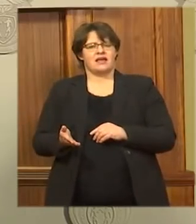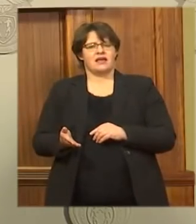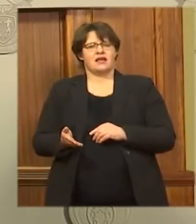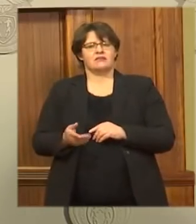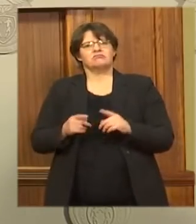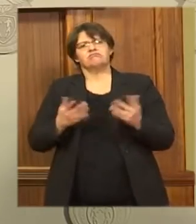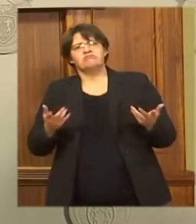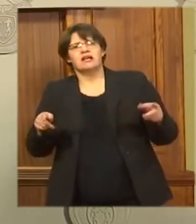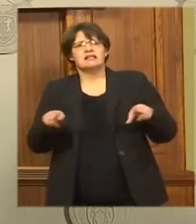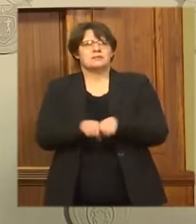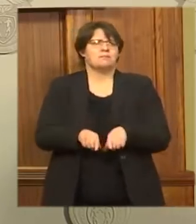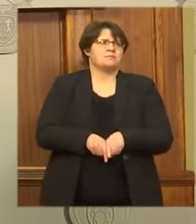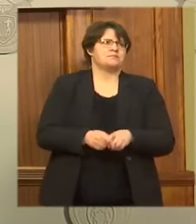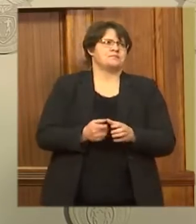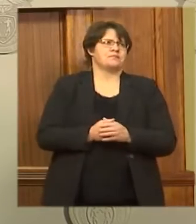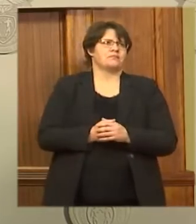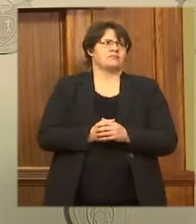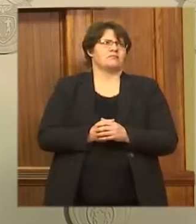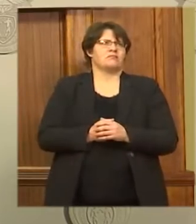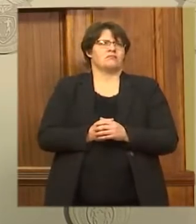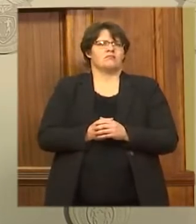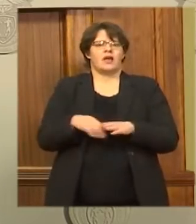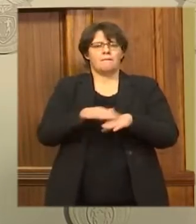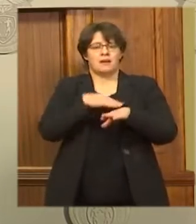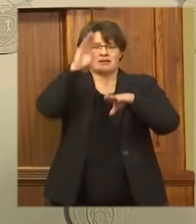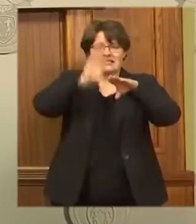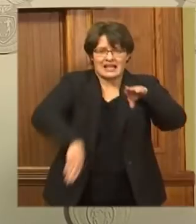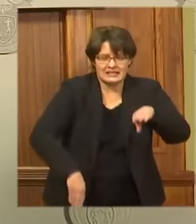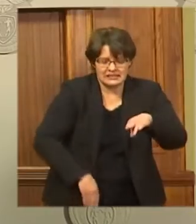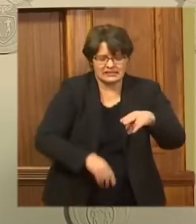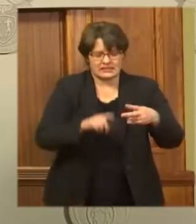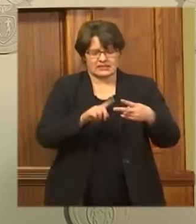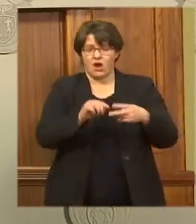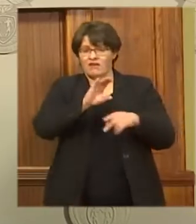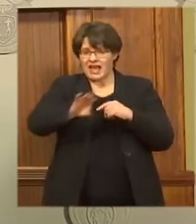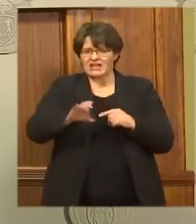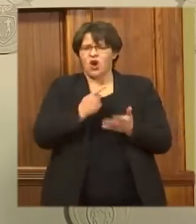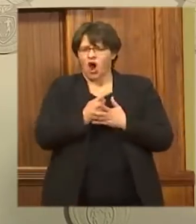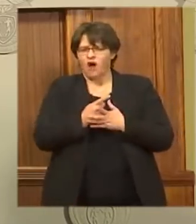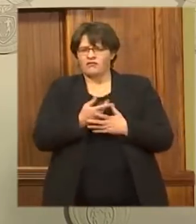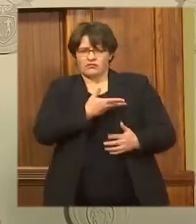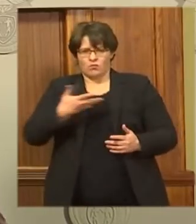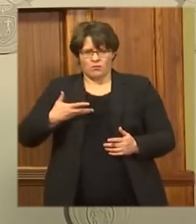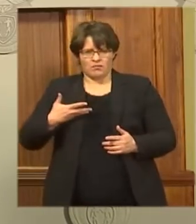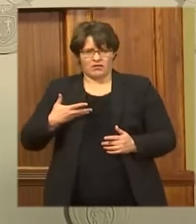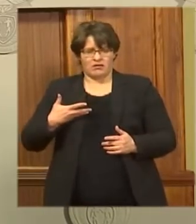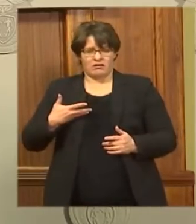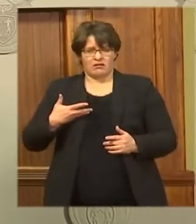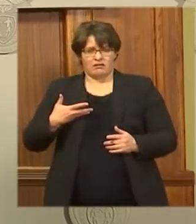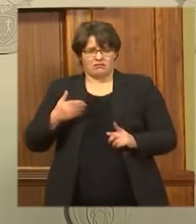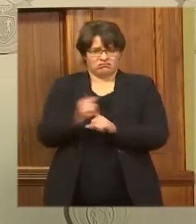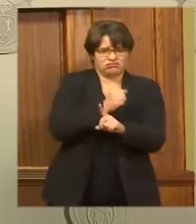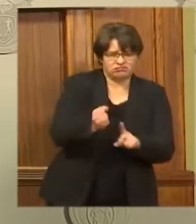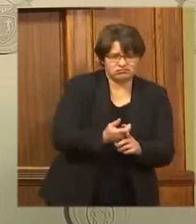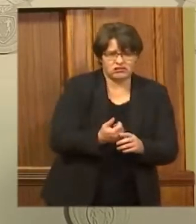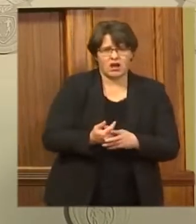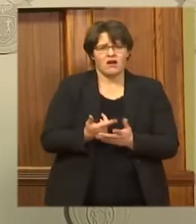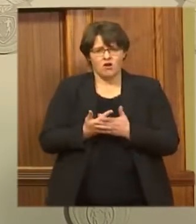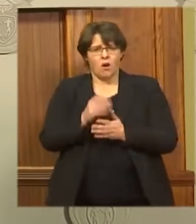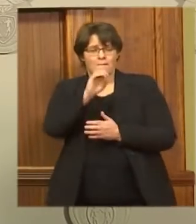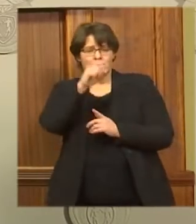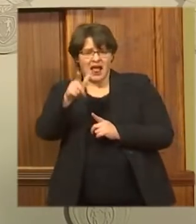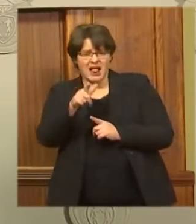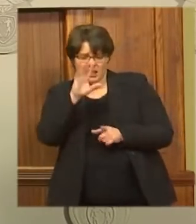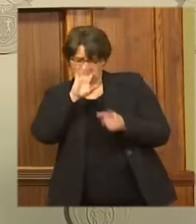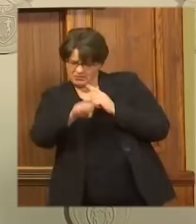Among other things, minimum sentencing in cases of gender-based violence, bail conditions for